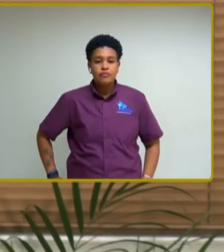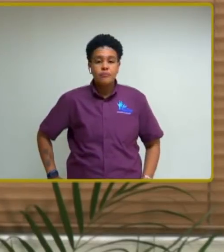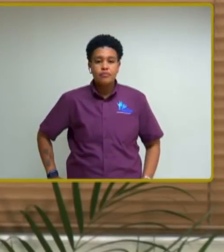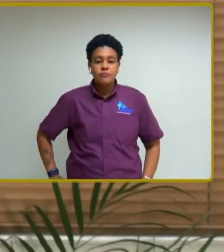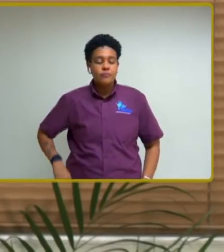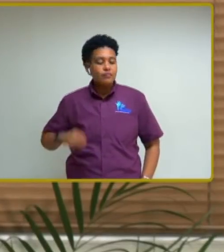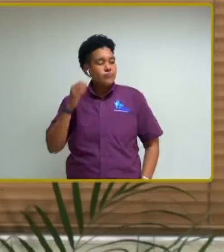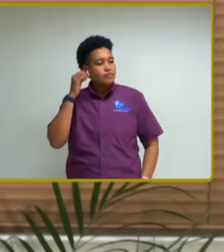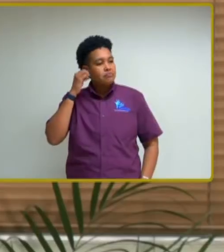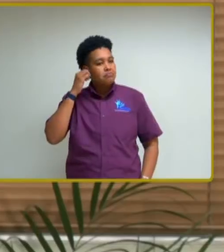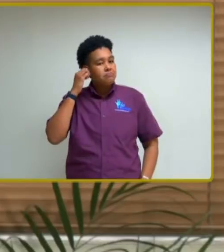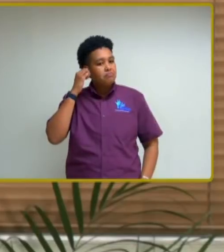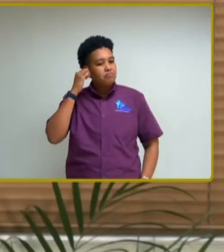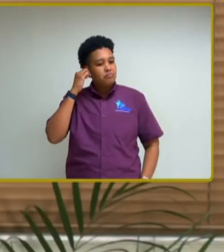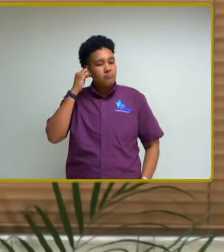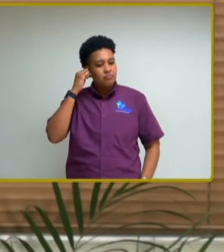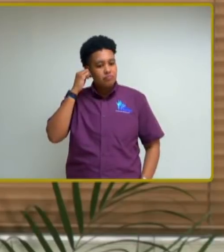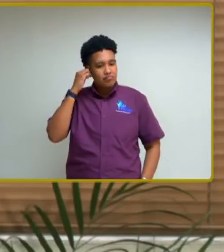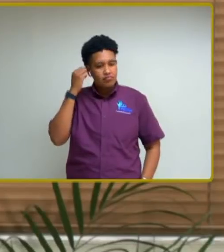We're not hearing you, Debbie. received.